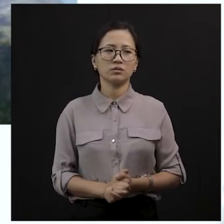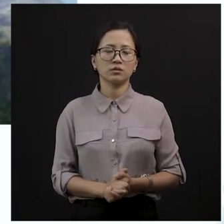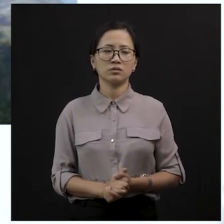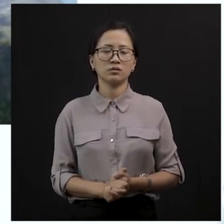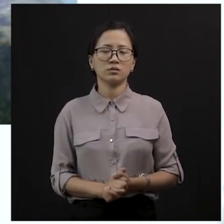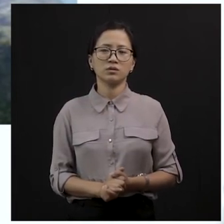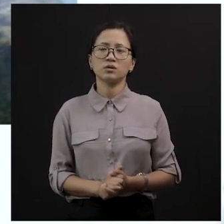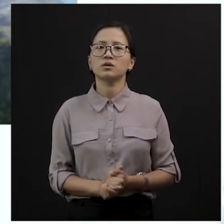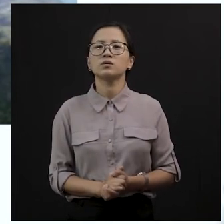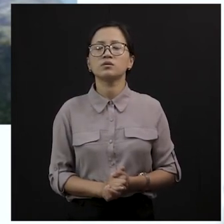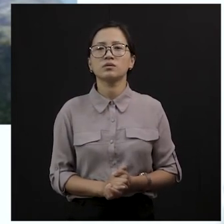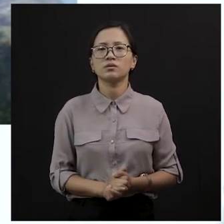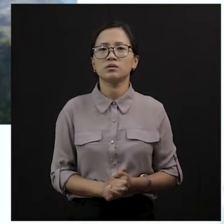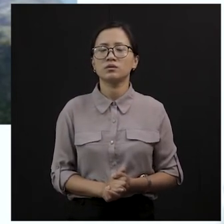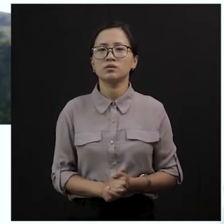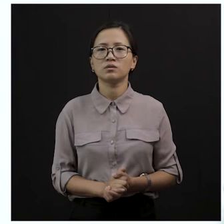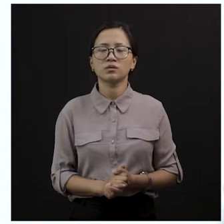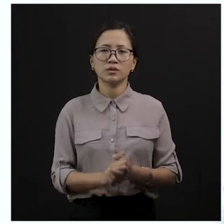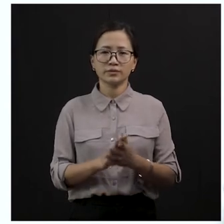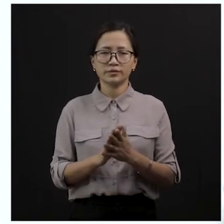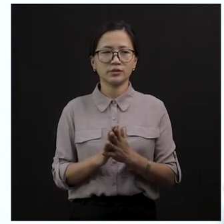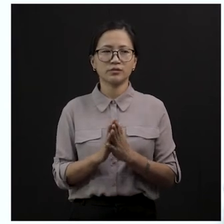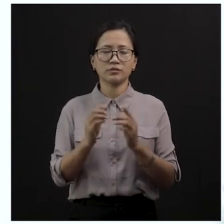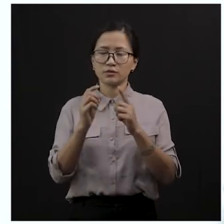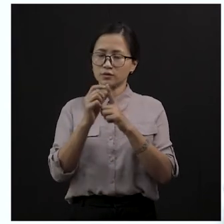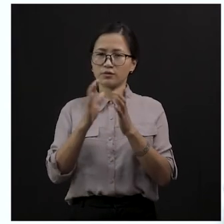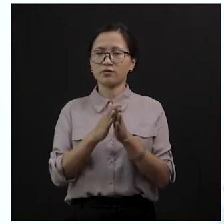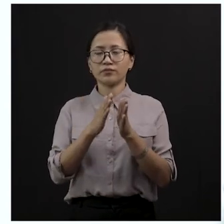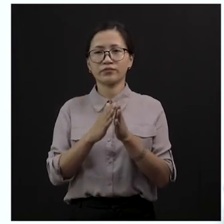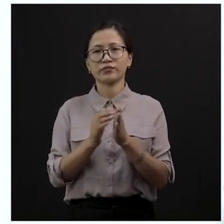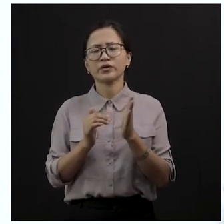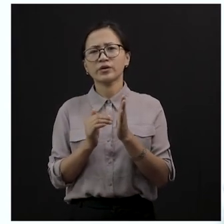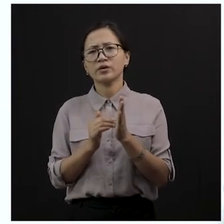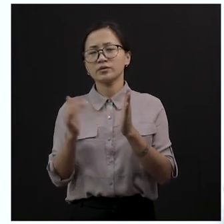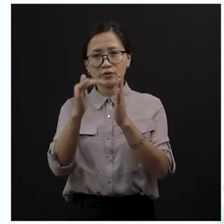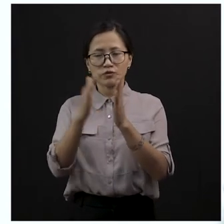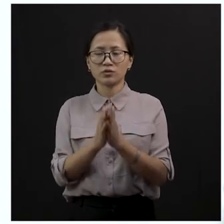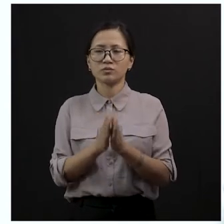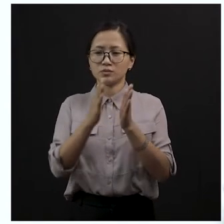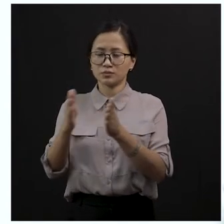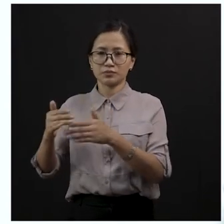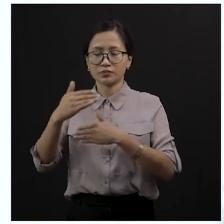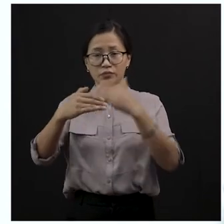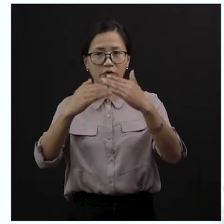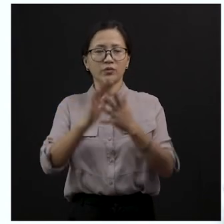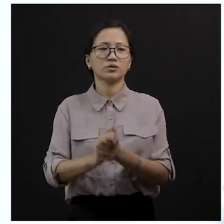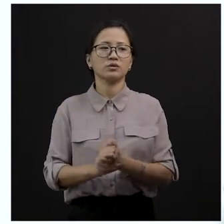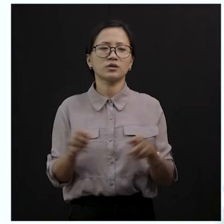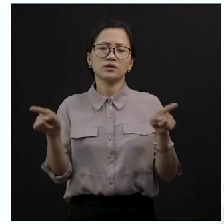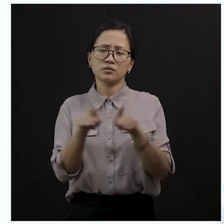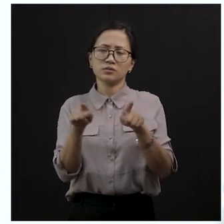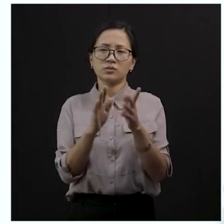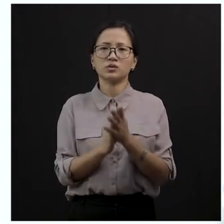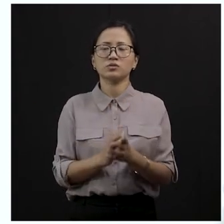Orville and Wilbur, what they did was, they developed this glider into something better, right? See, glider is similar to kite,